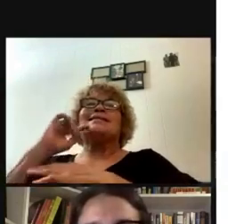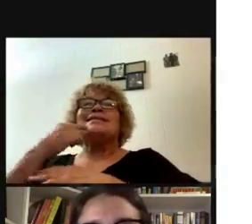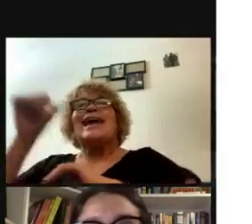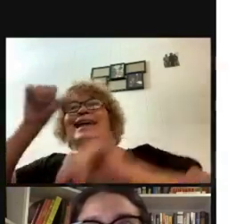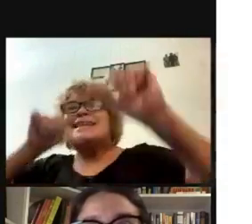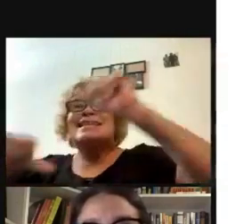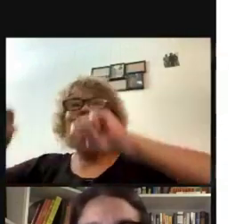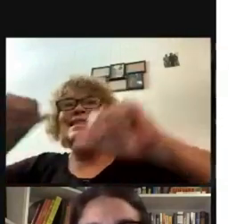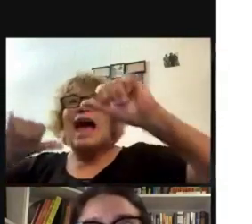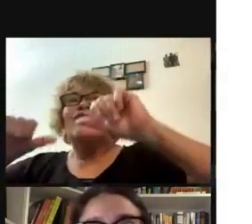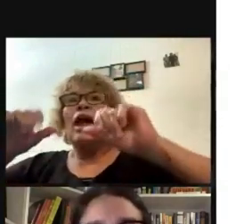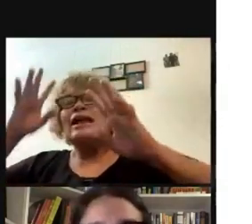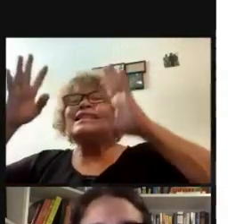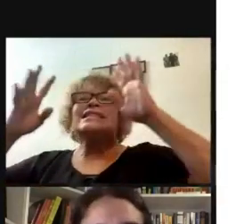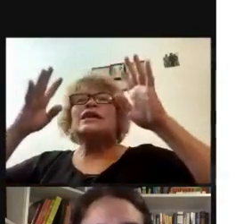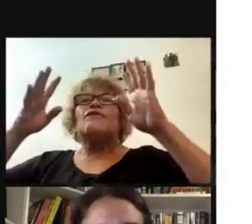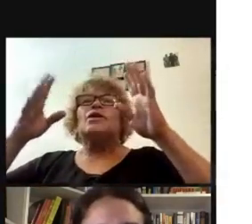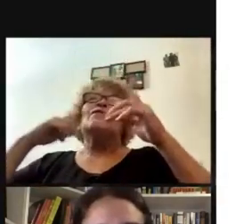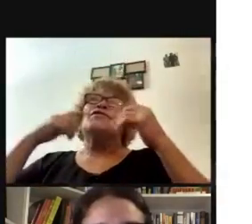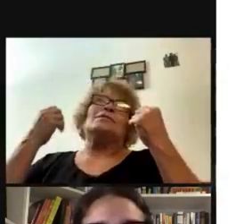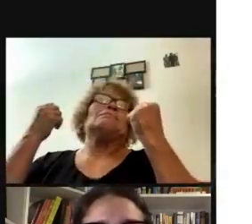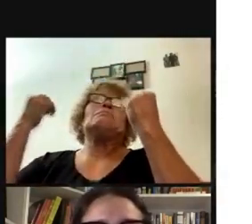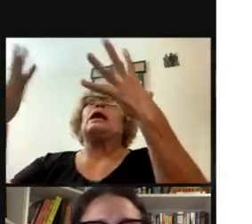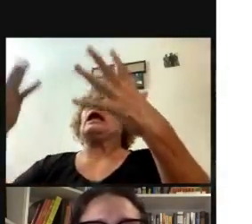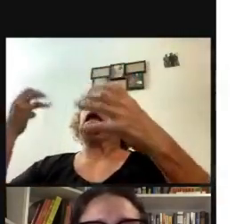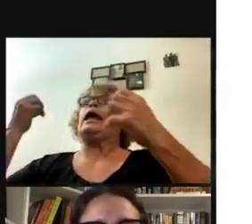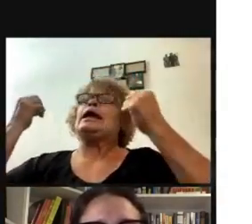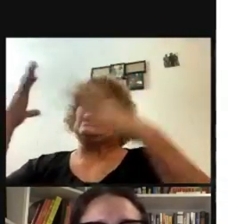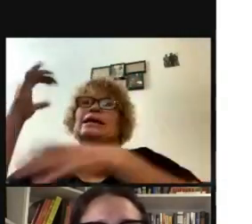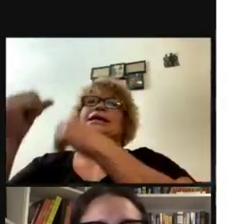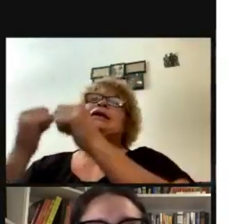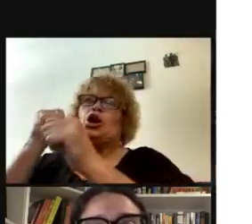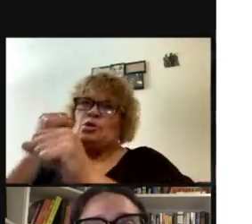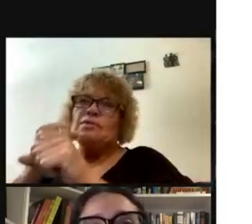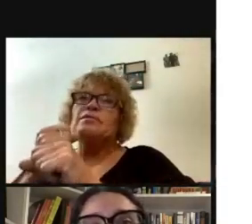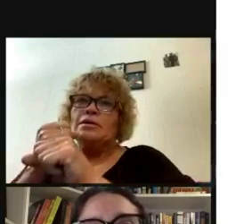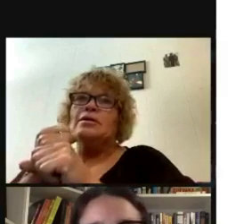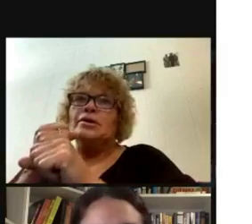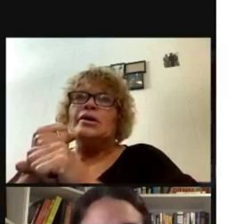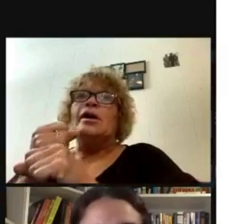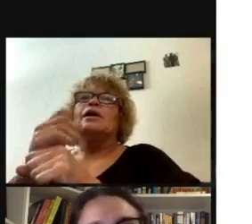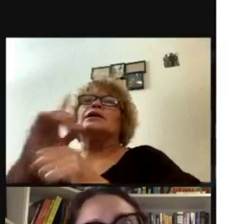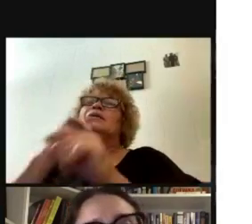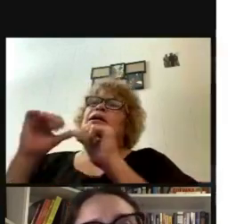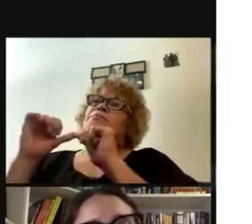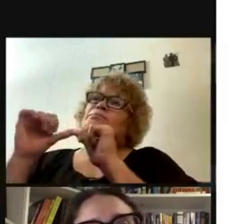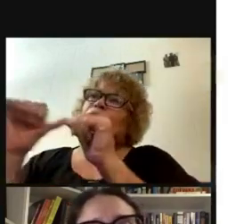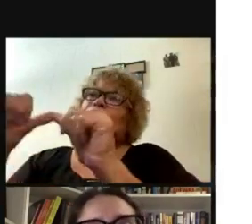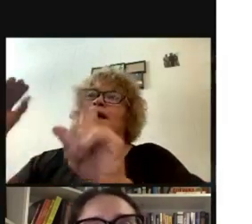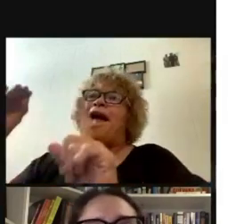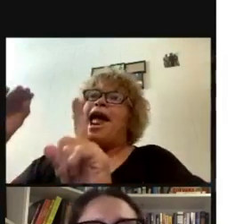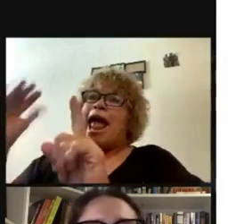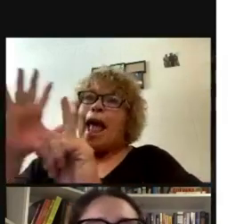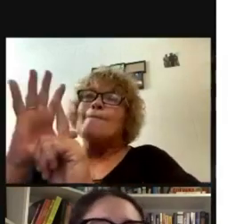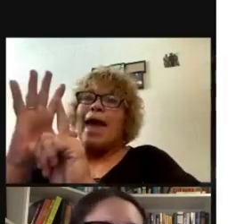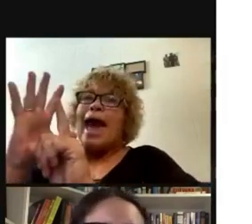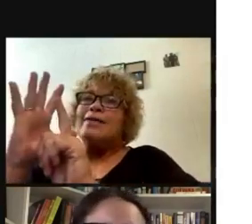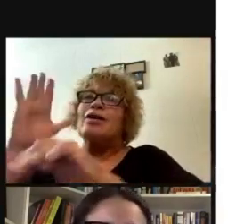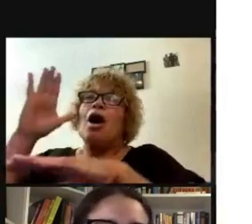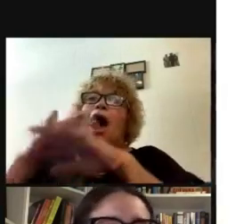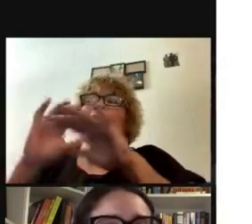scientific endeavor for several decades, right? And it had a lasting impact on the way